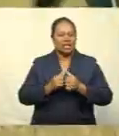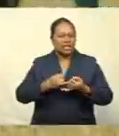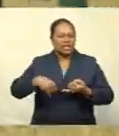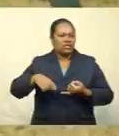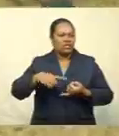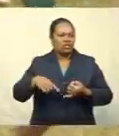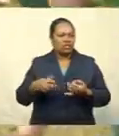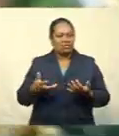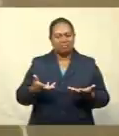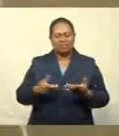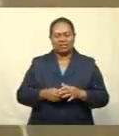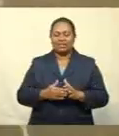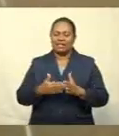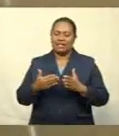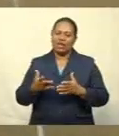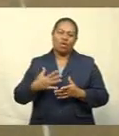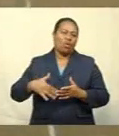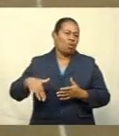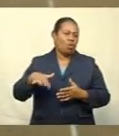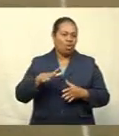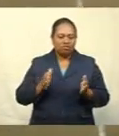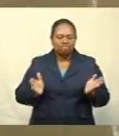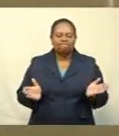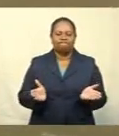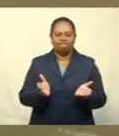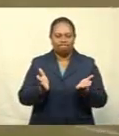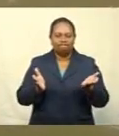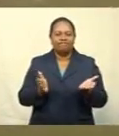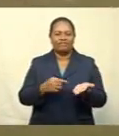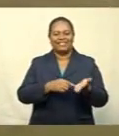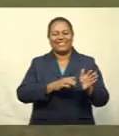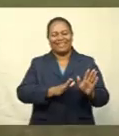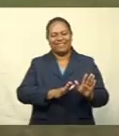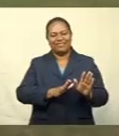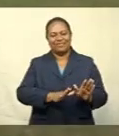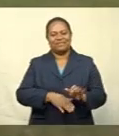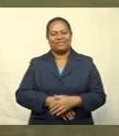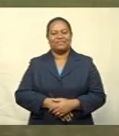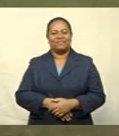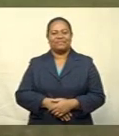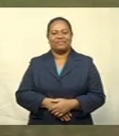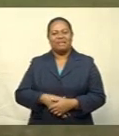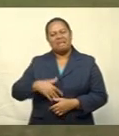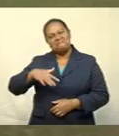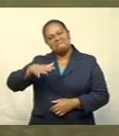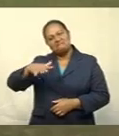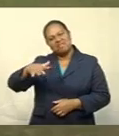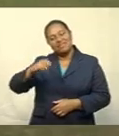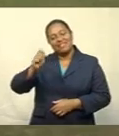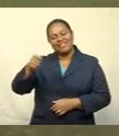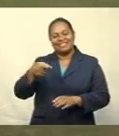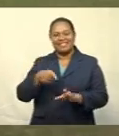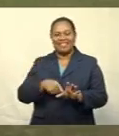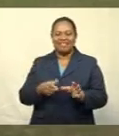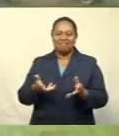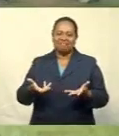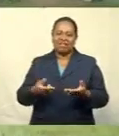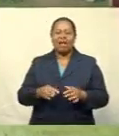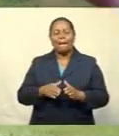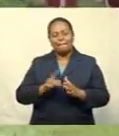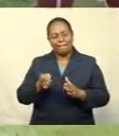cards, but for now it's all about pushing for Taveuni. Yeah, maybe next year, but since for now, Taveuni has